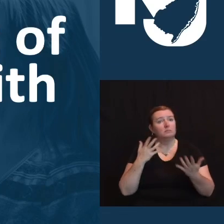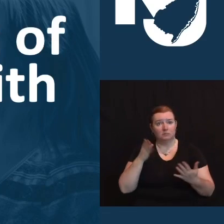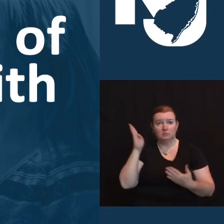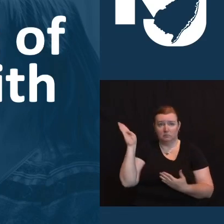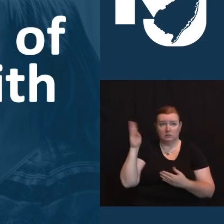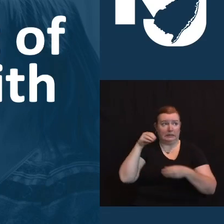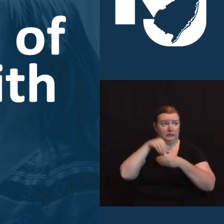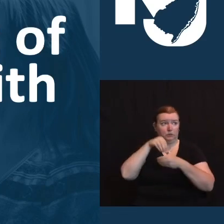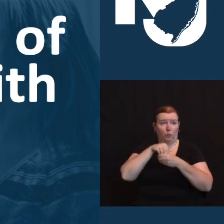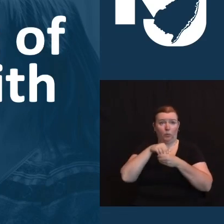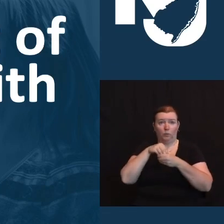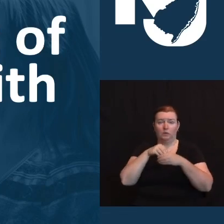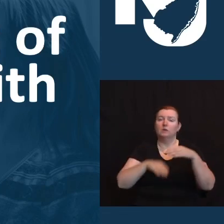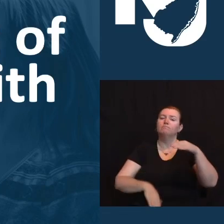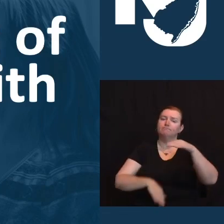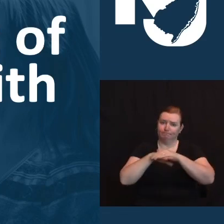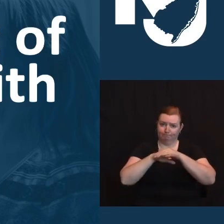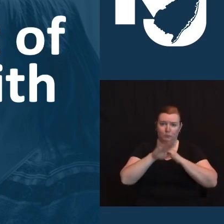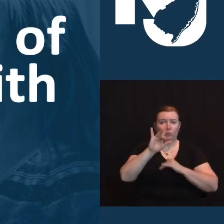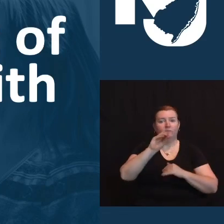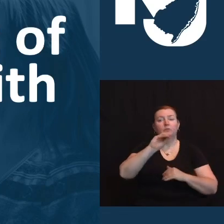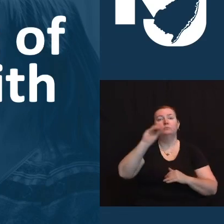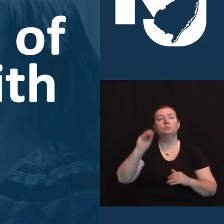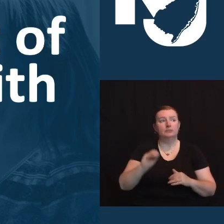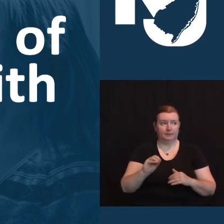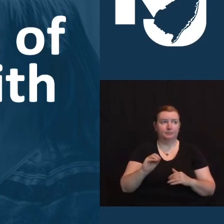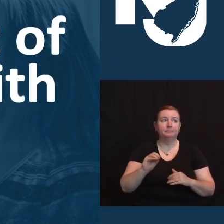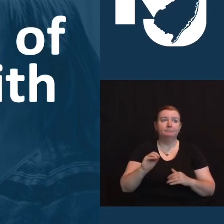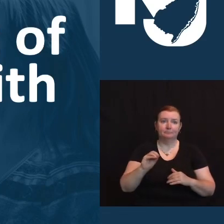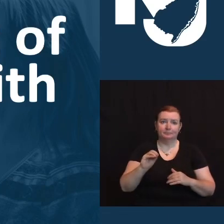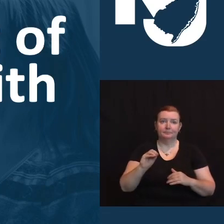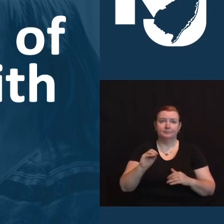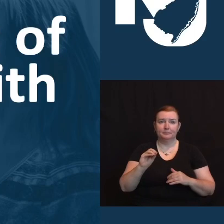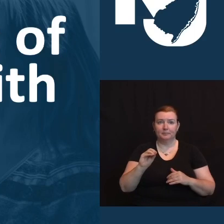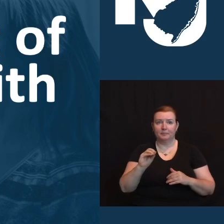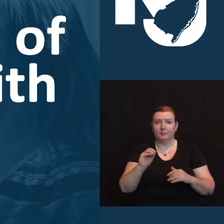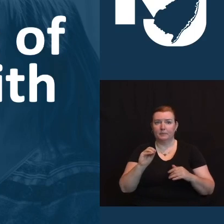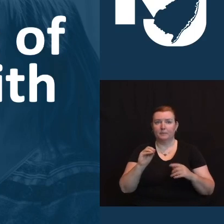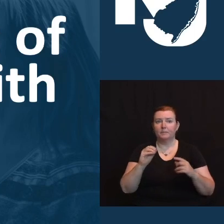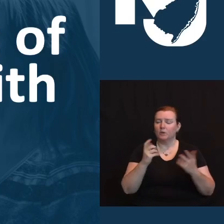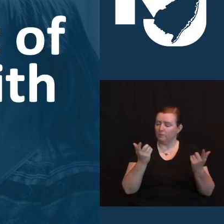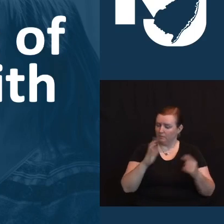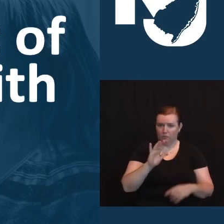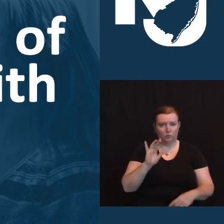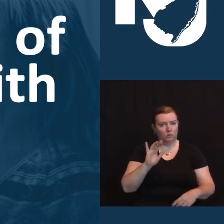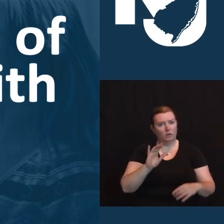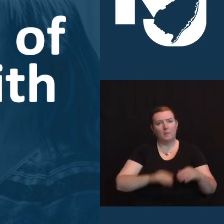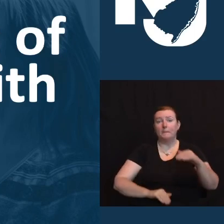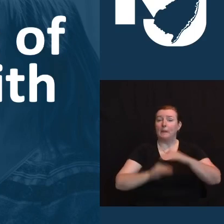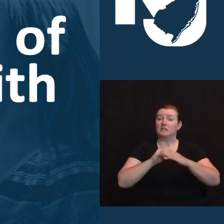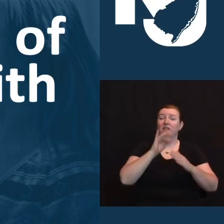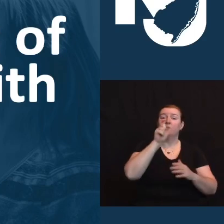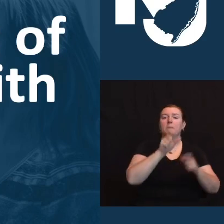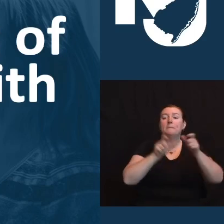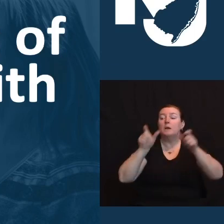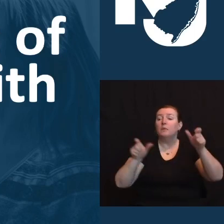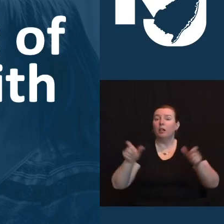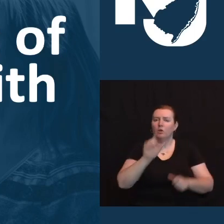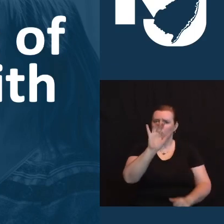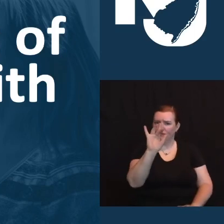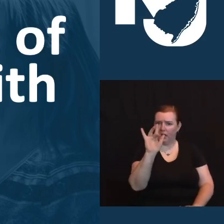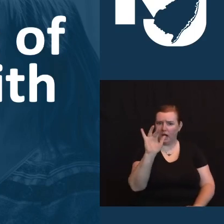limited to 25% of a room's capacity, but with a maximum of 25 persons. That's